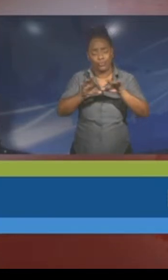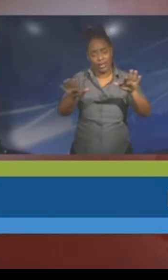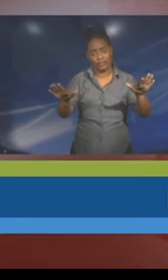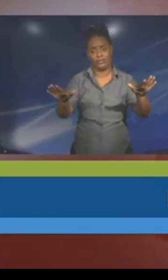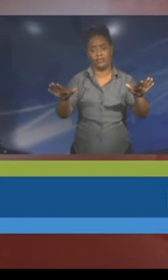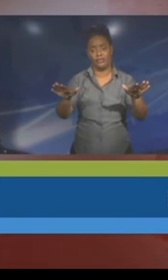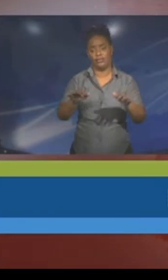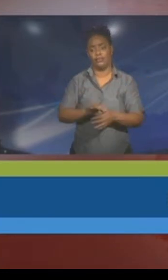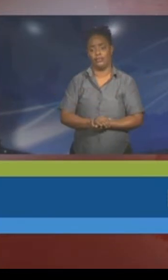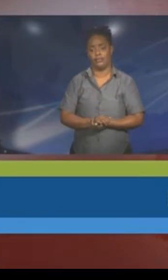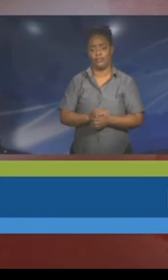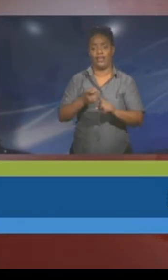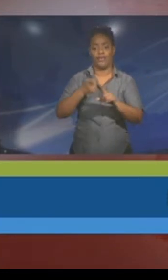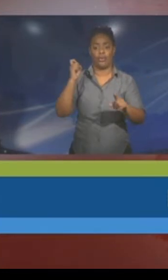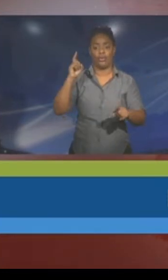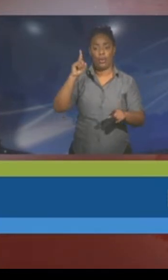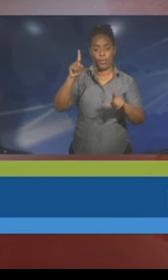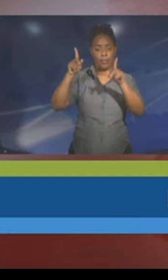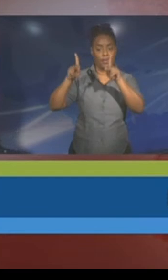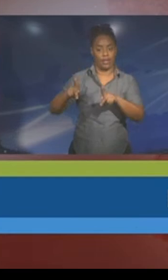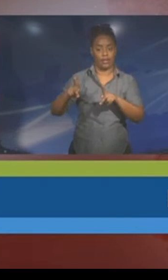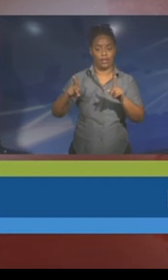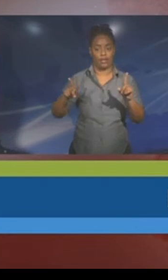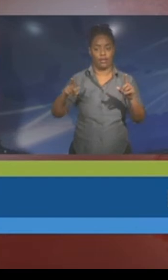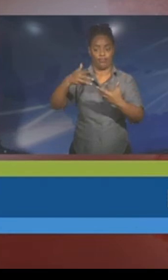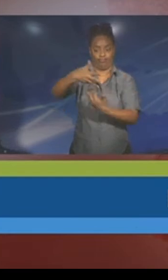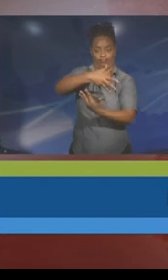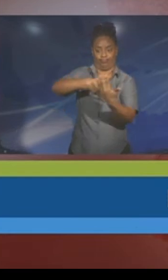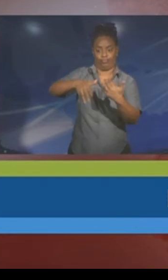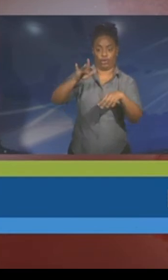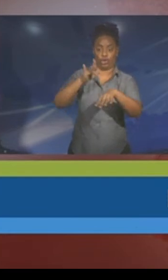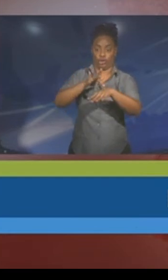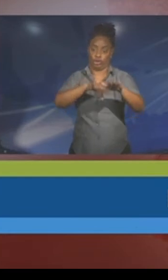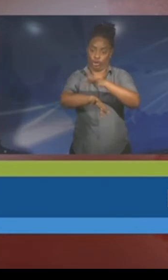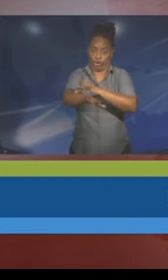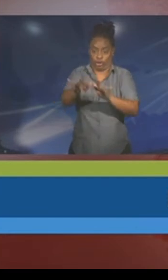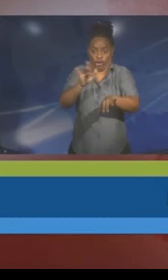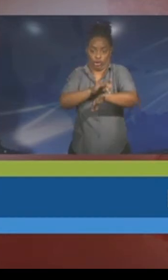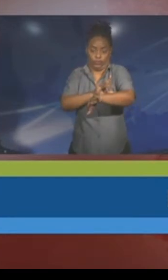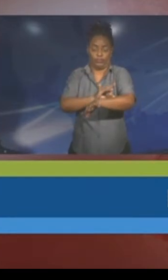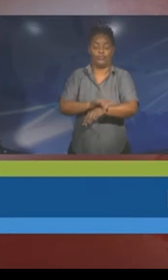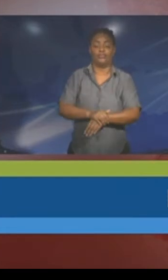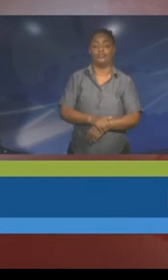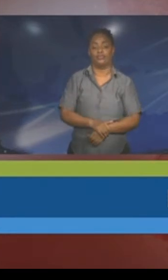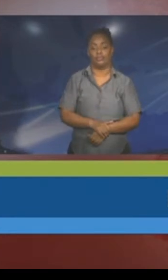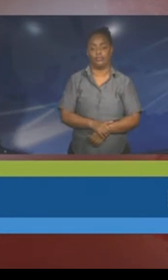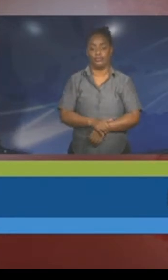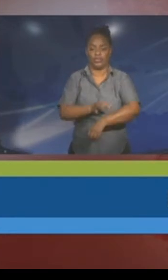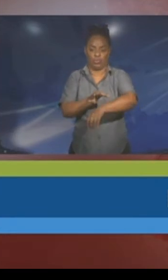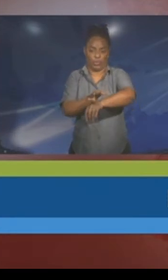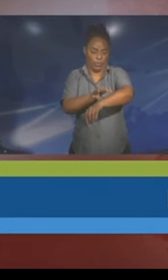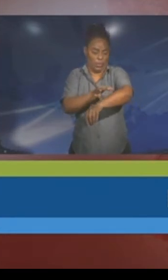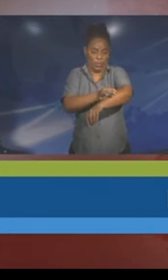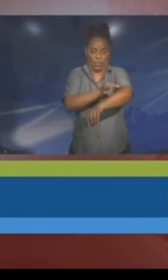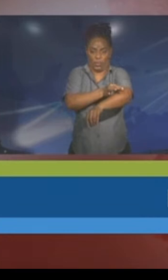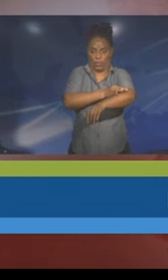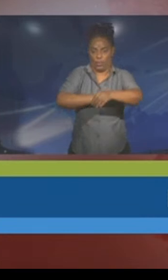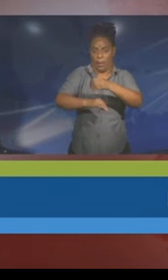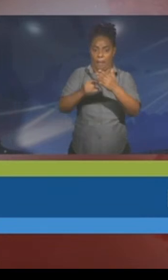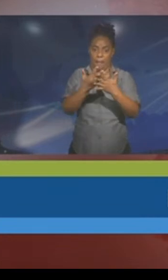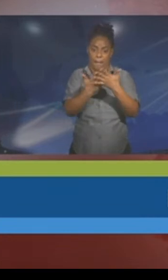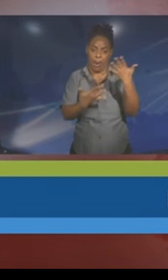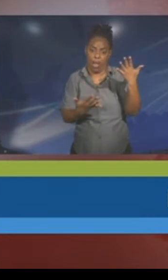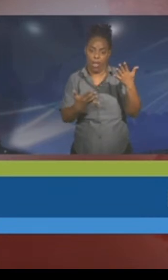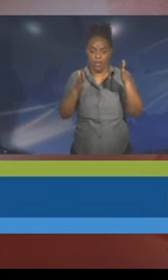is spread from person to person via close contact with infectious agents, lesions, body fluids, can